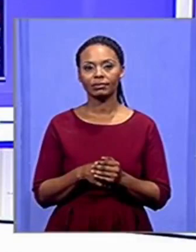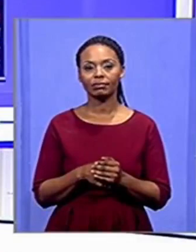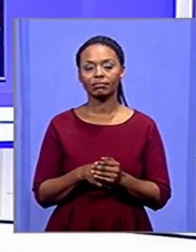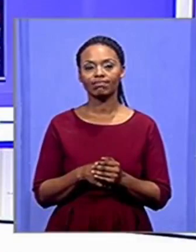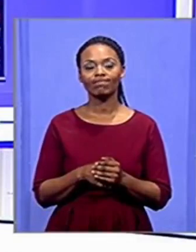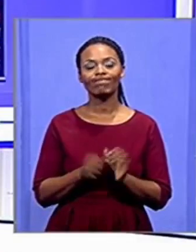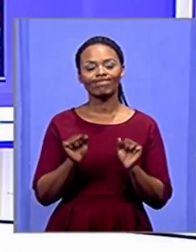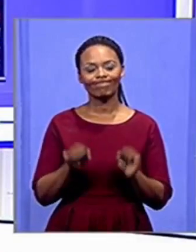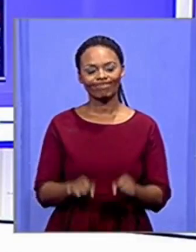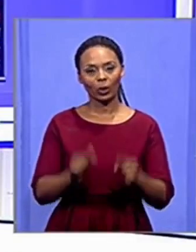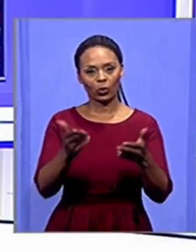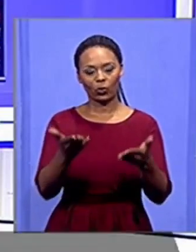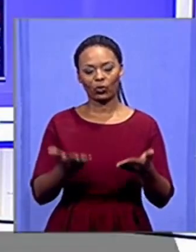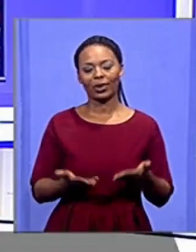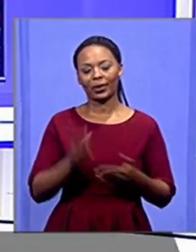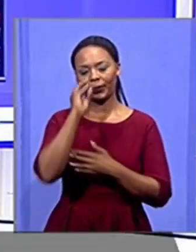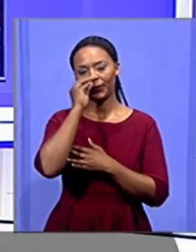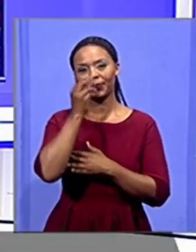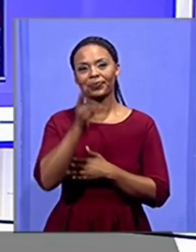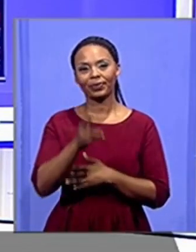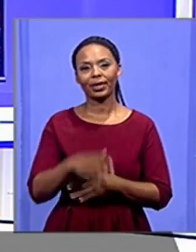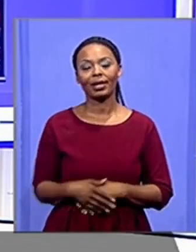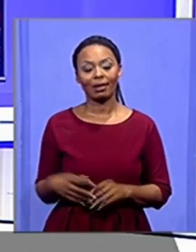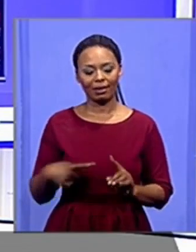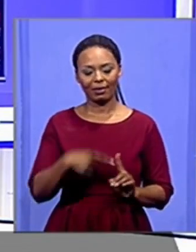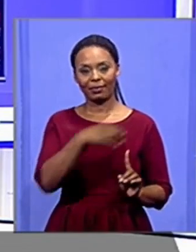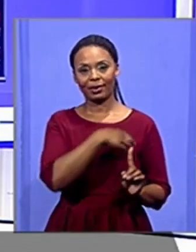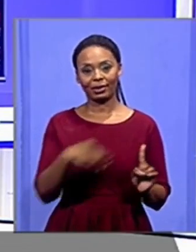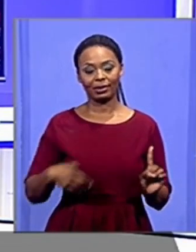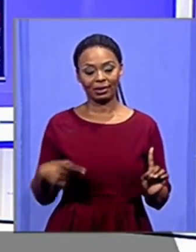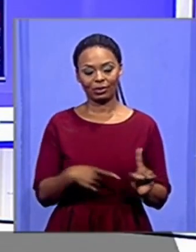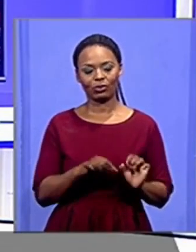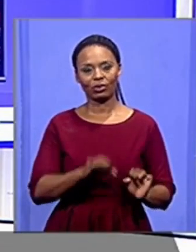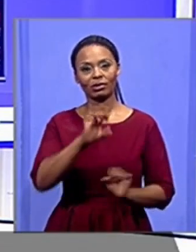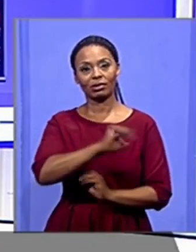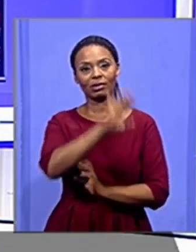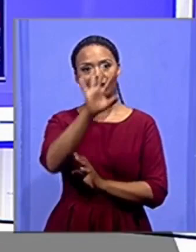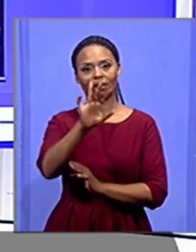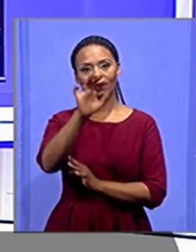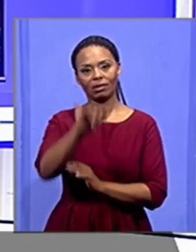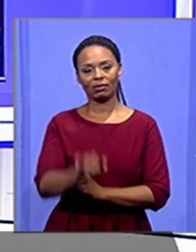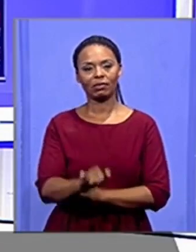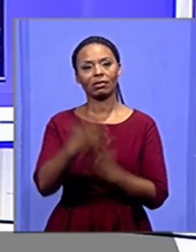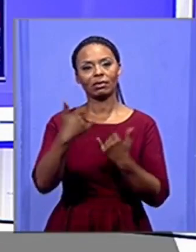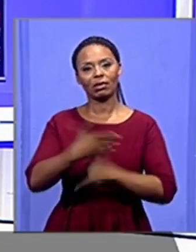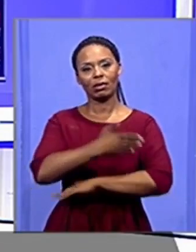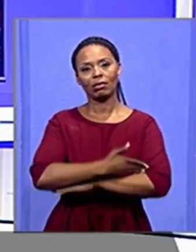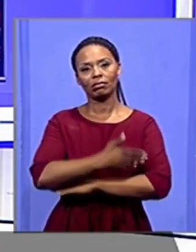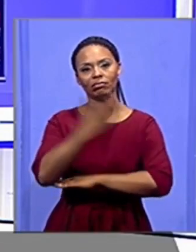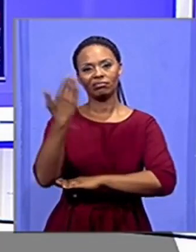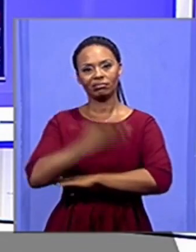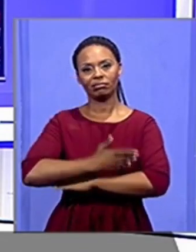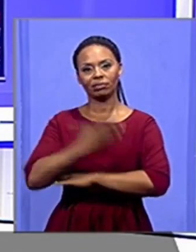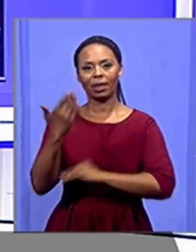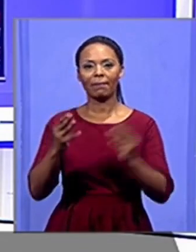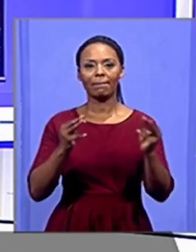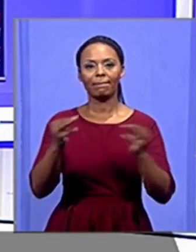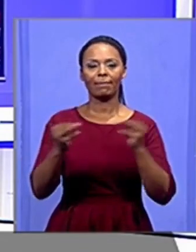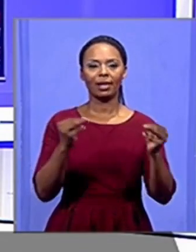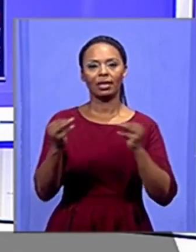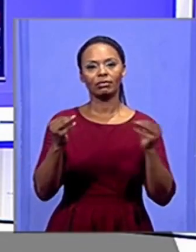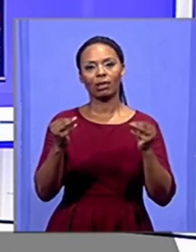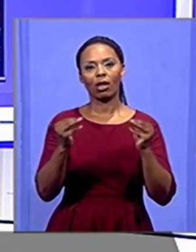Le sa amogetswe Mopresidente Cyril Ramaphosa o tla thakgola lenaneo la Border Management Authority ka